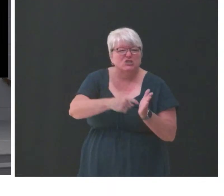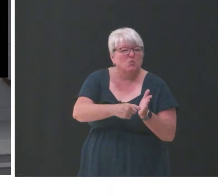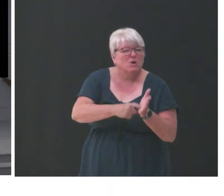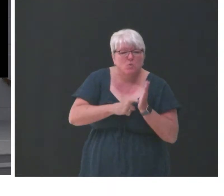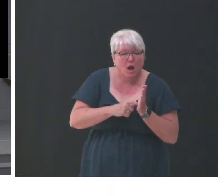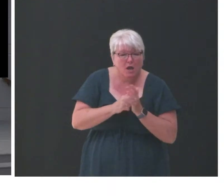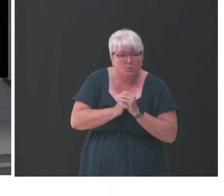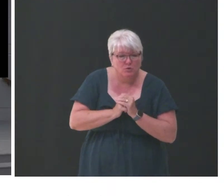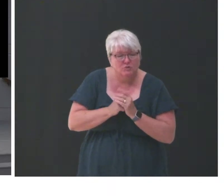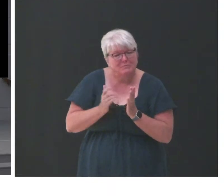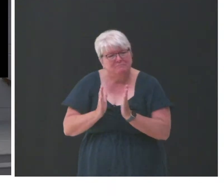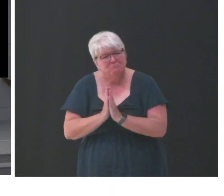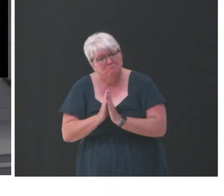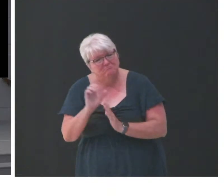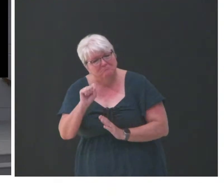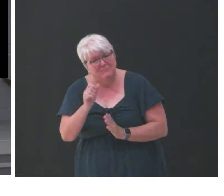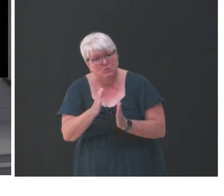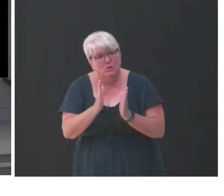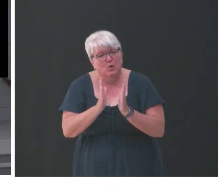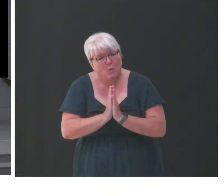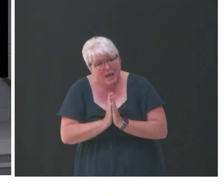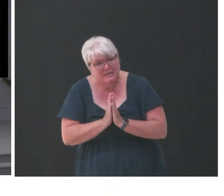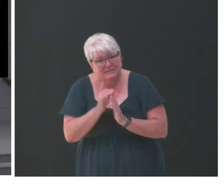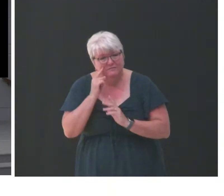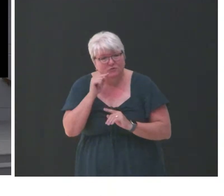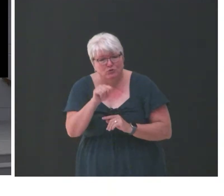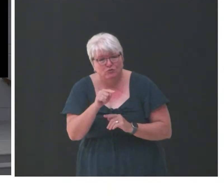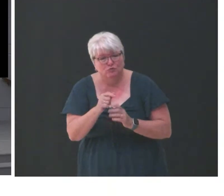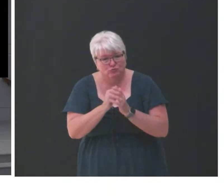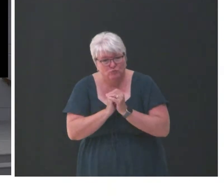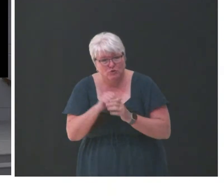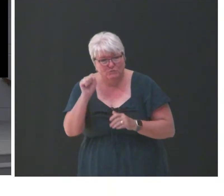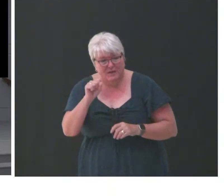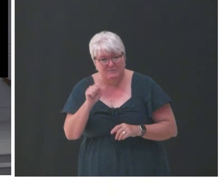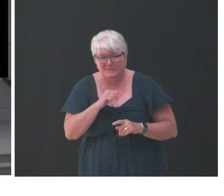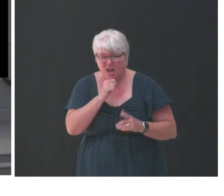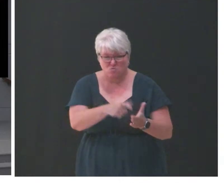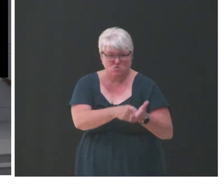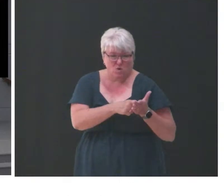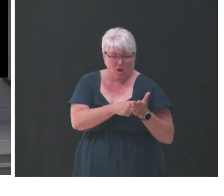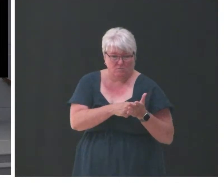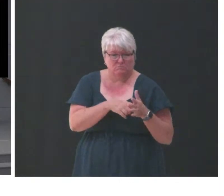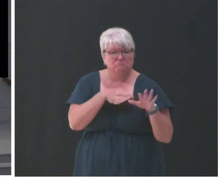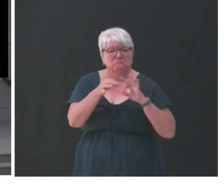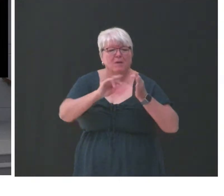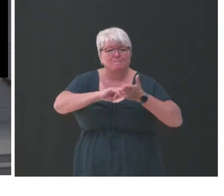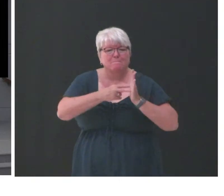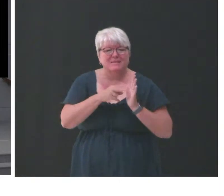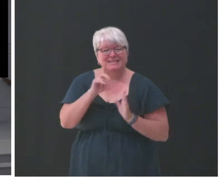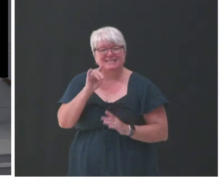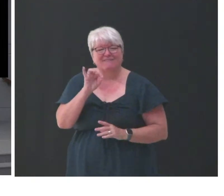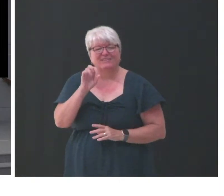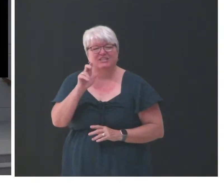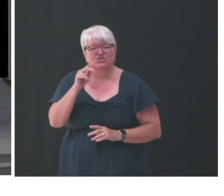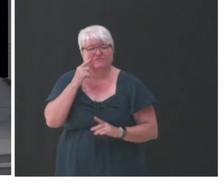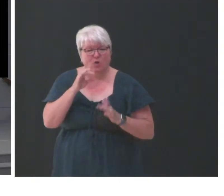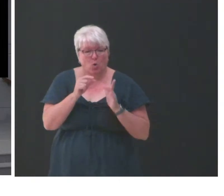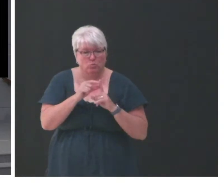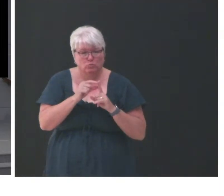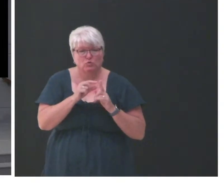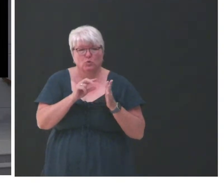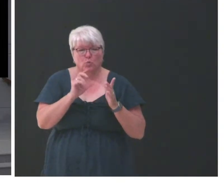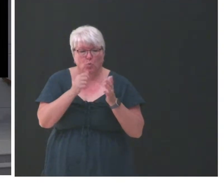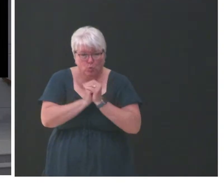but he requests it. He requests our worship. So let me give you a definition of worship that we can kind of work from this morning, and it's